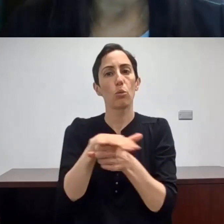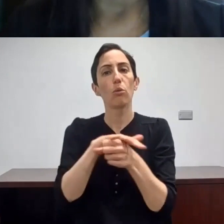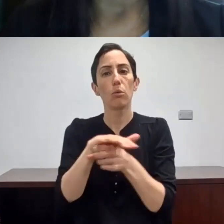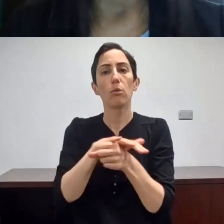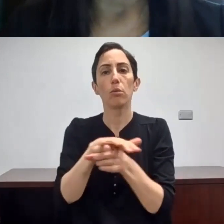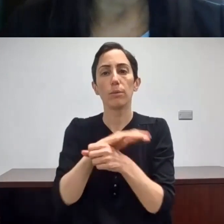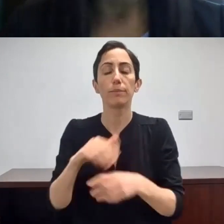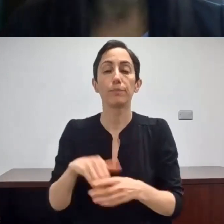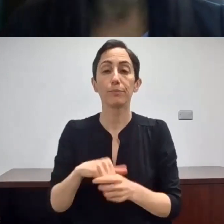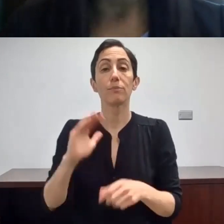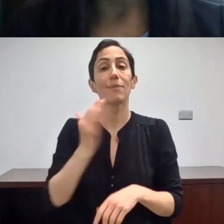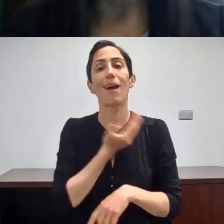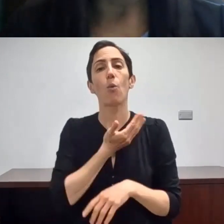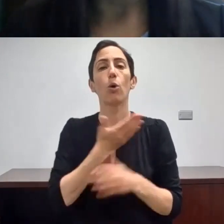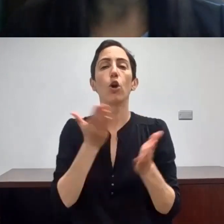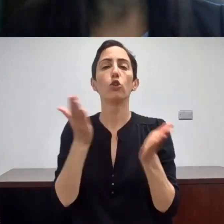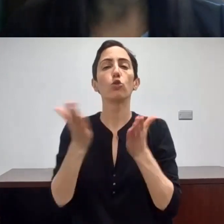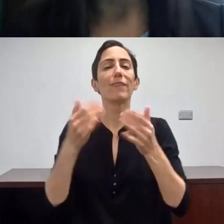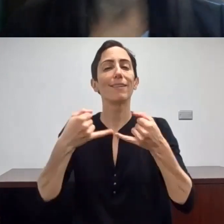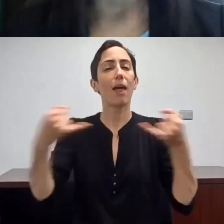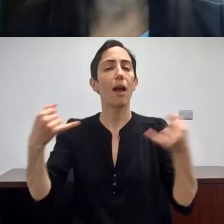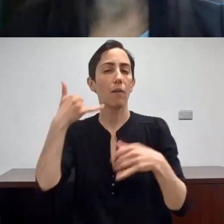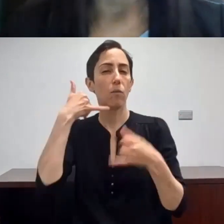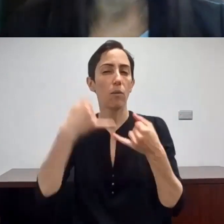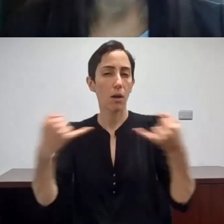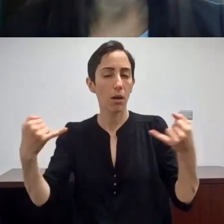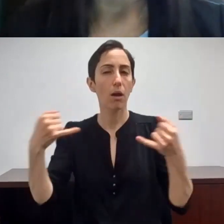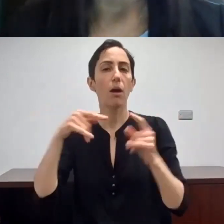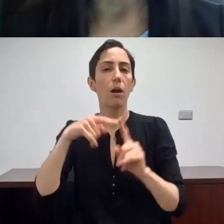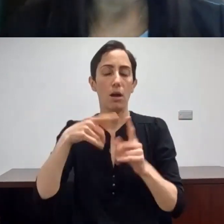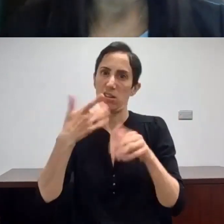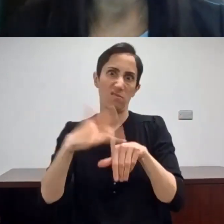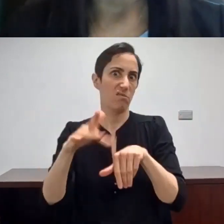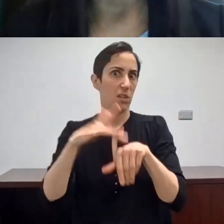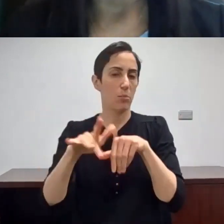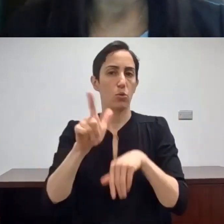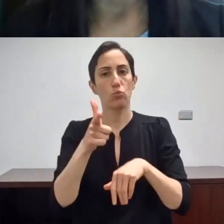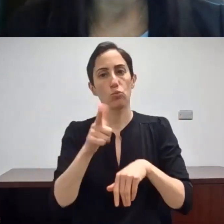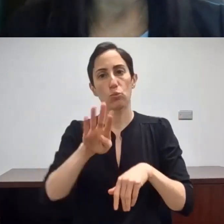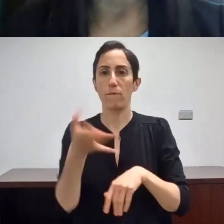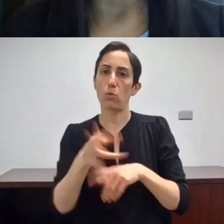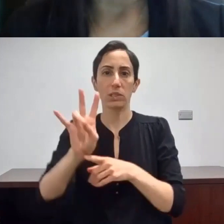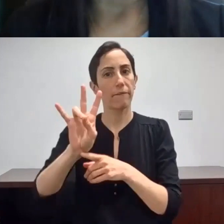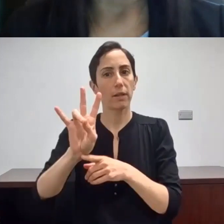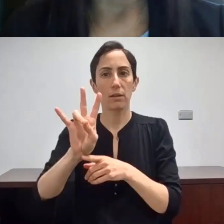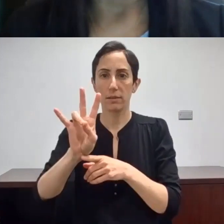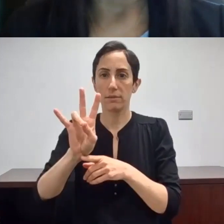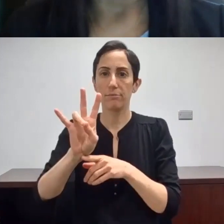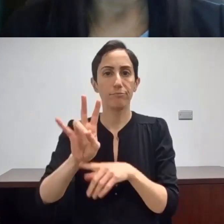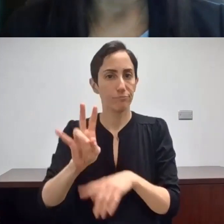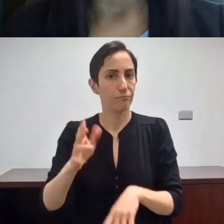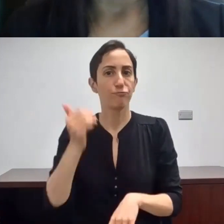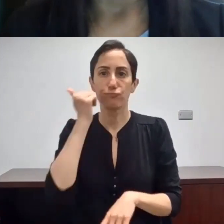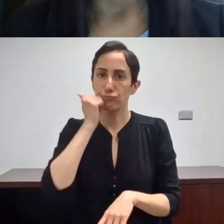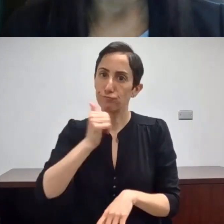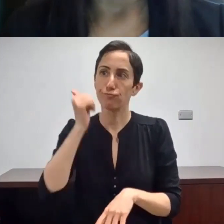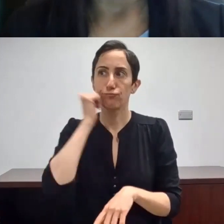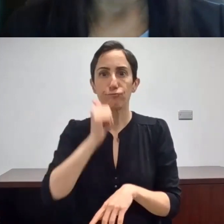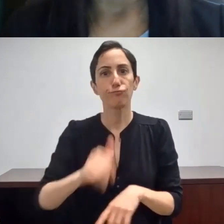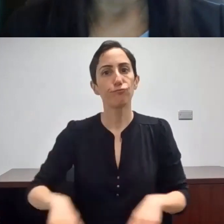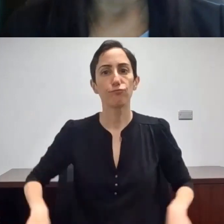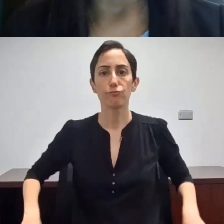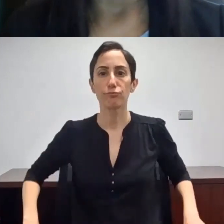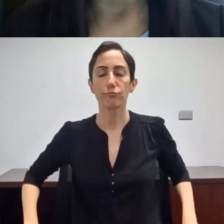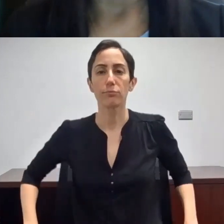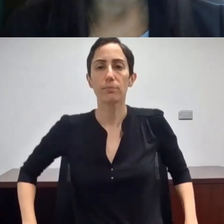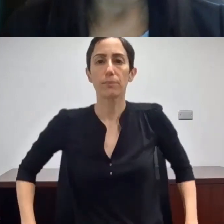Our service line is available to patients 24 hours a day, 7 days a week. As